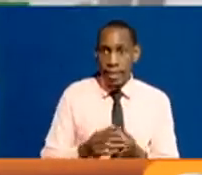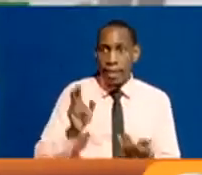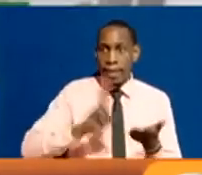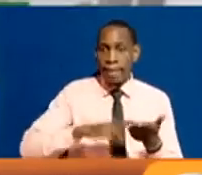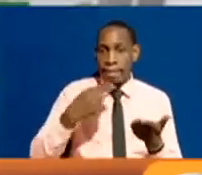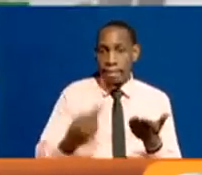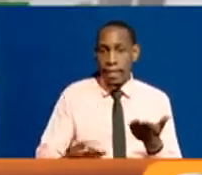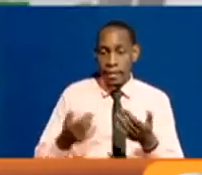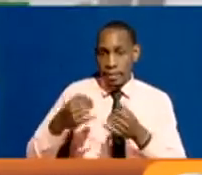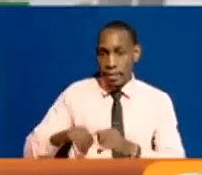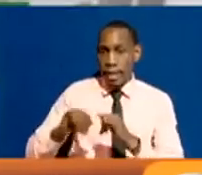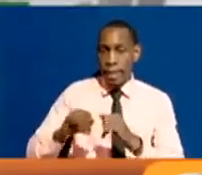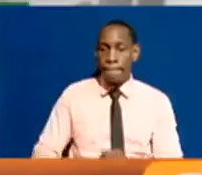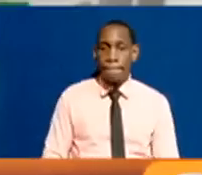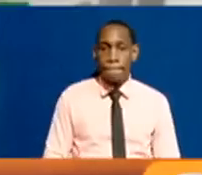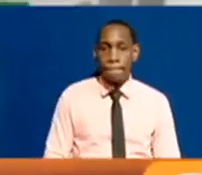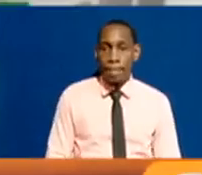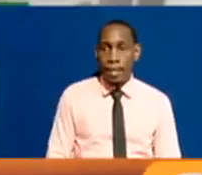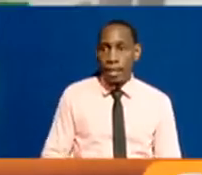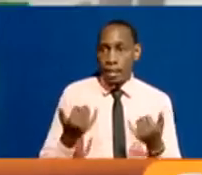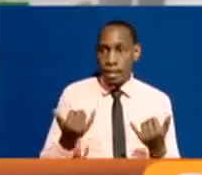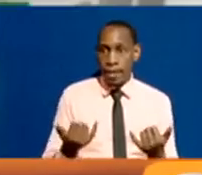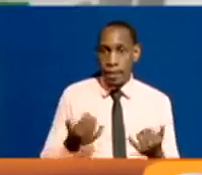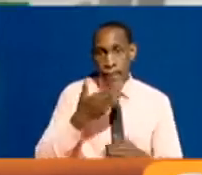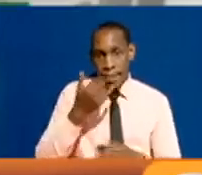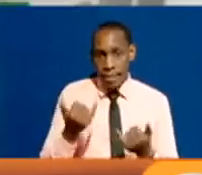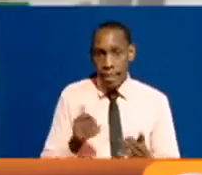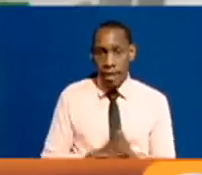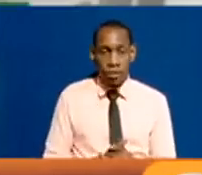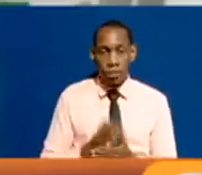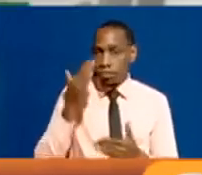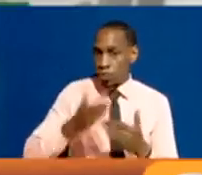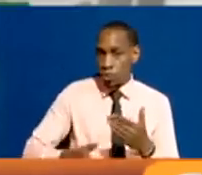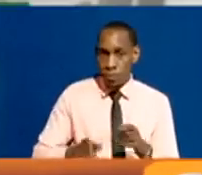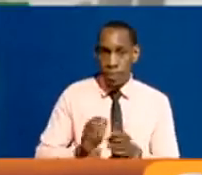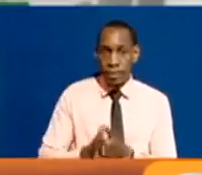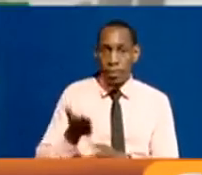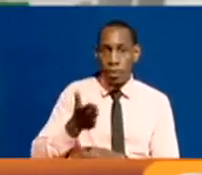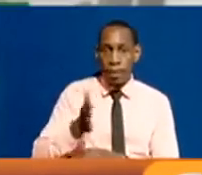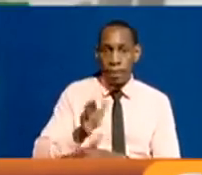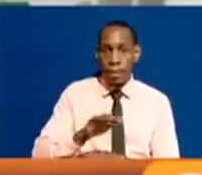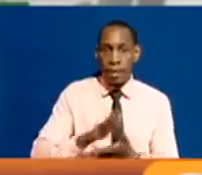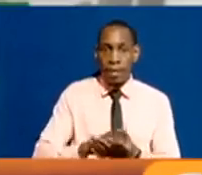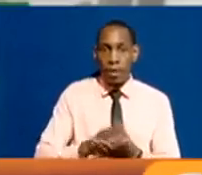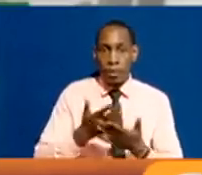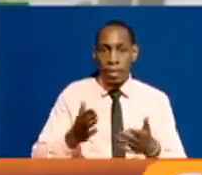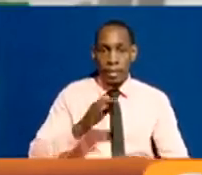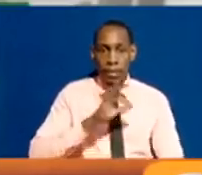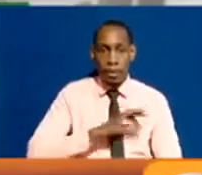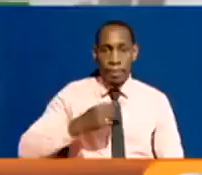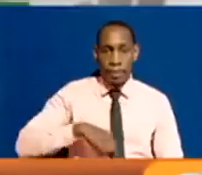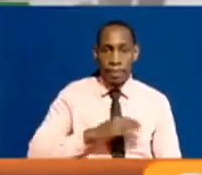failed experiment. So, why don't we just cut the chase and revert to what worked for us